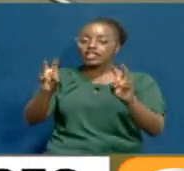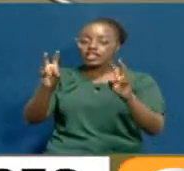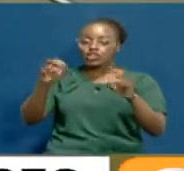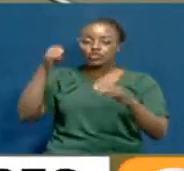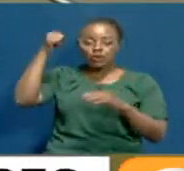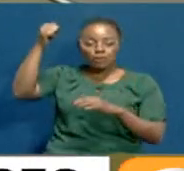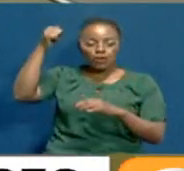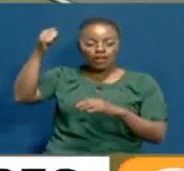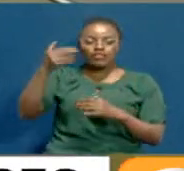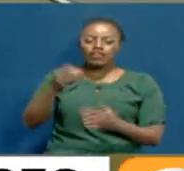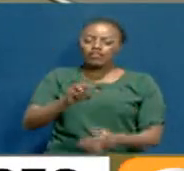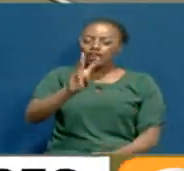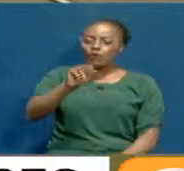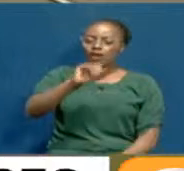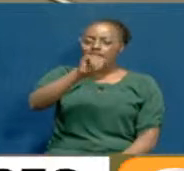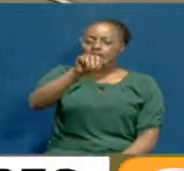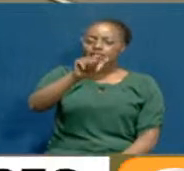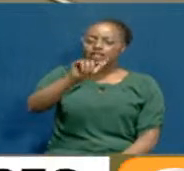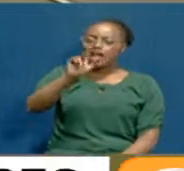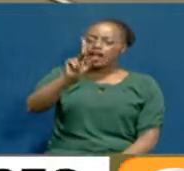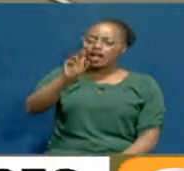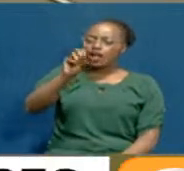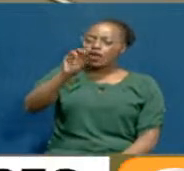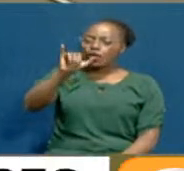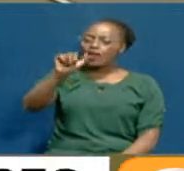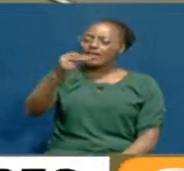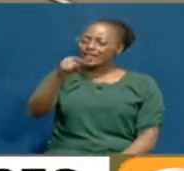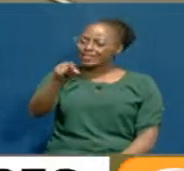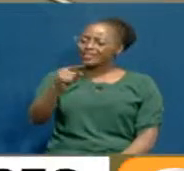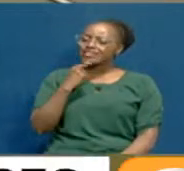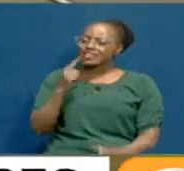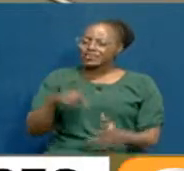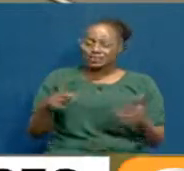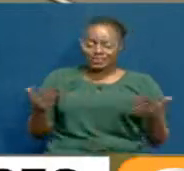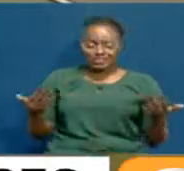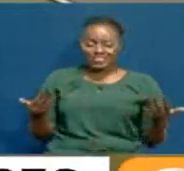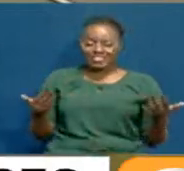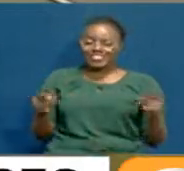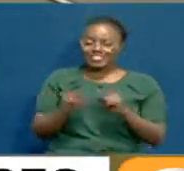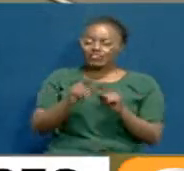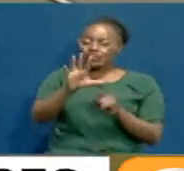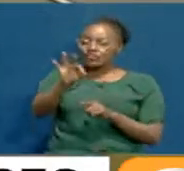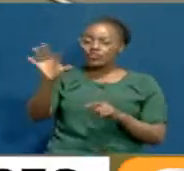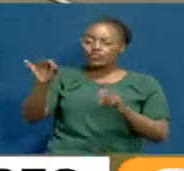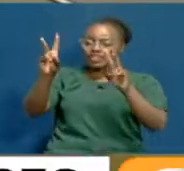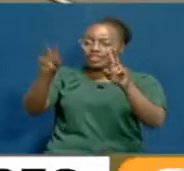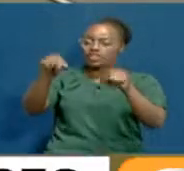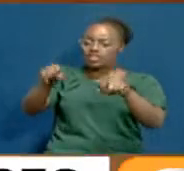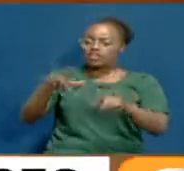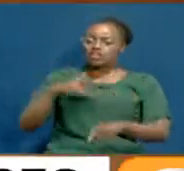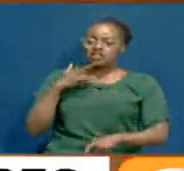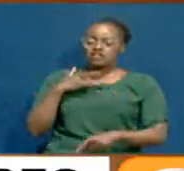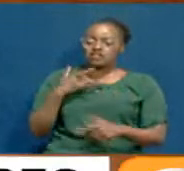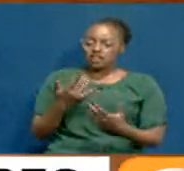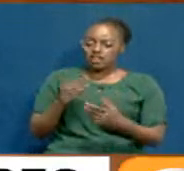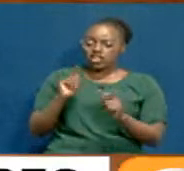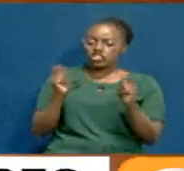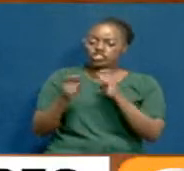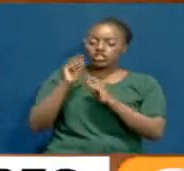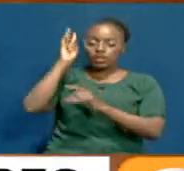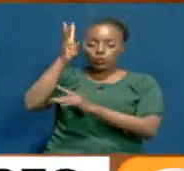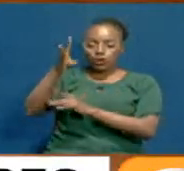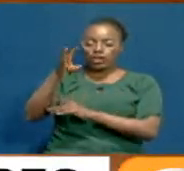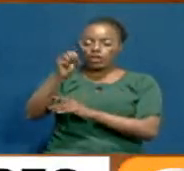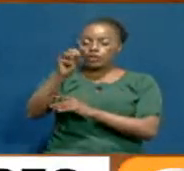politics. Yeah. Wajakoya as well, you know. He's also like pointing out on the issues that he feels that right. He's going to change. So I